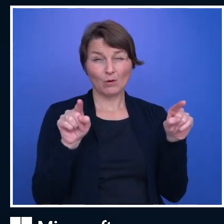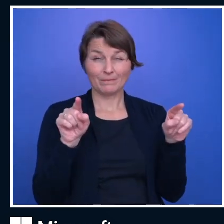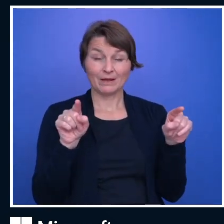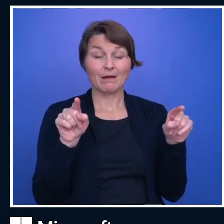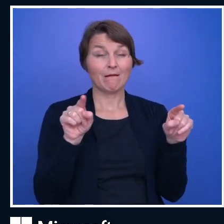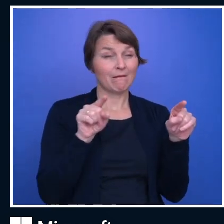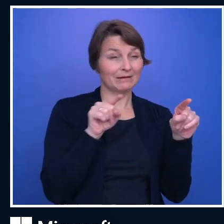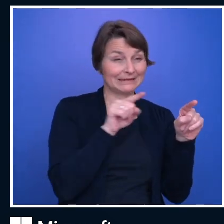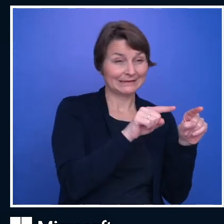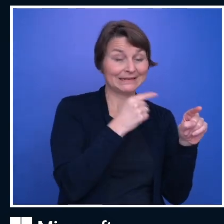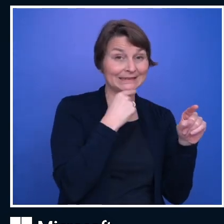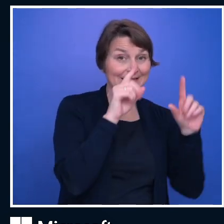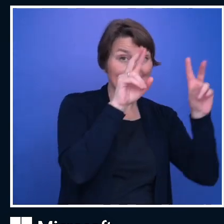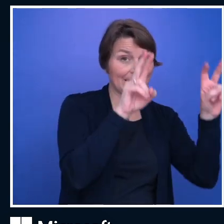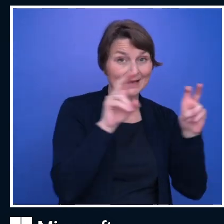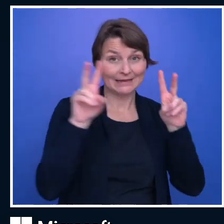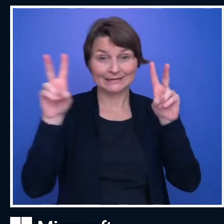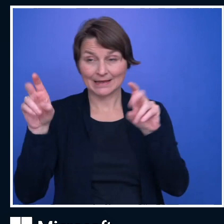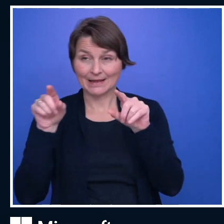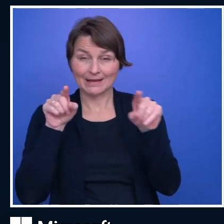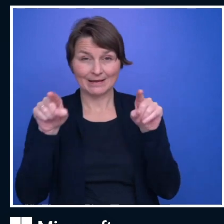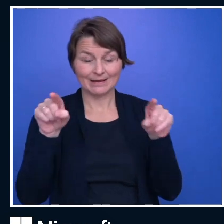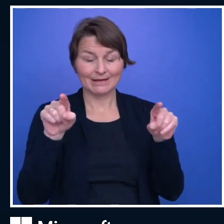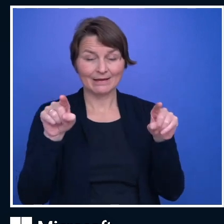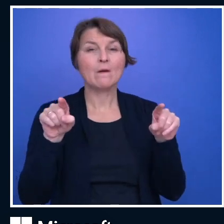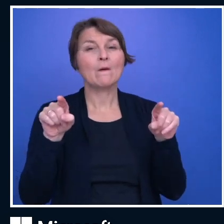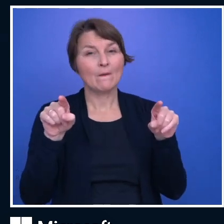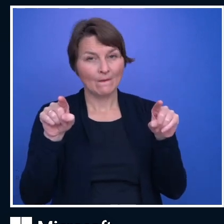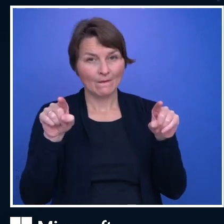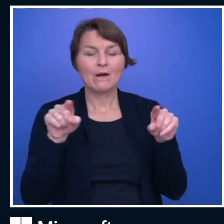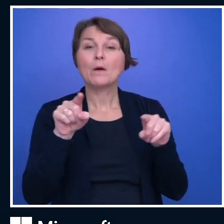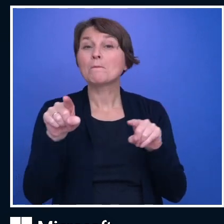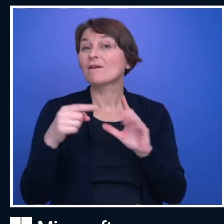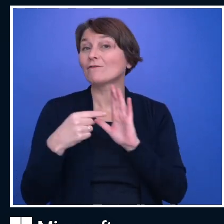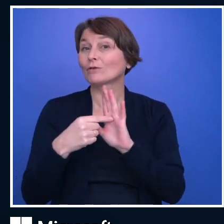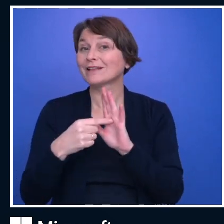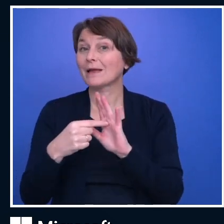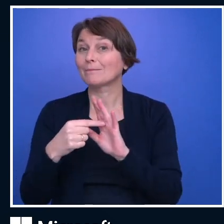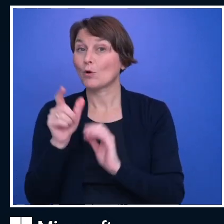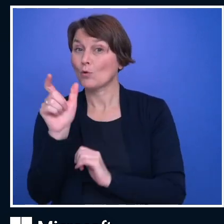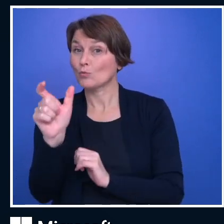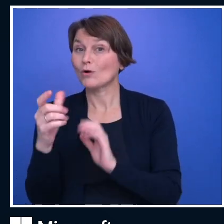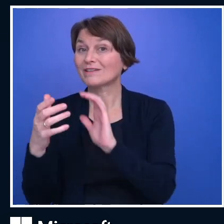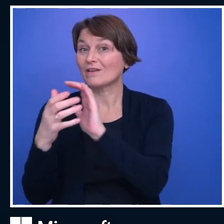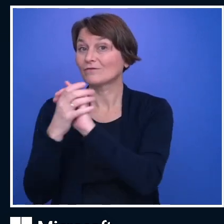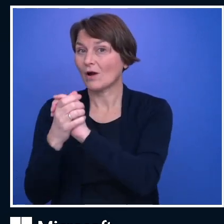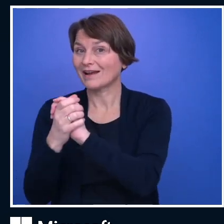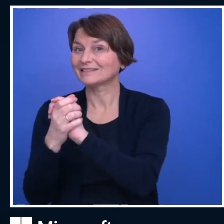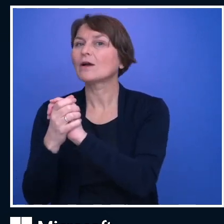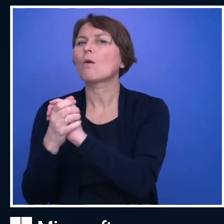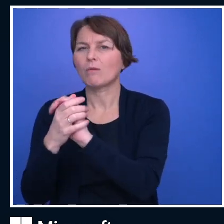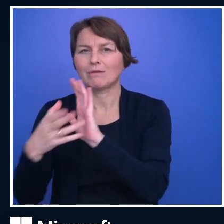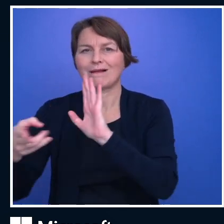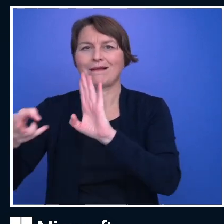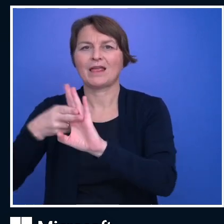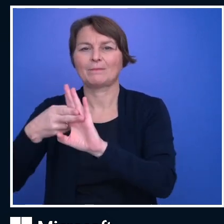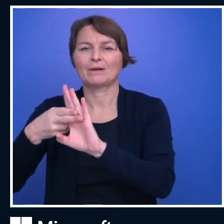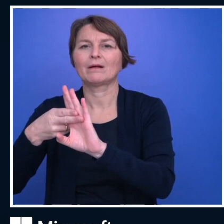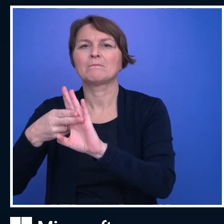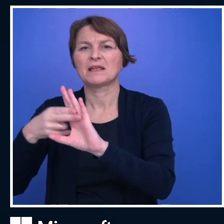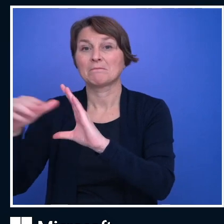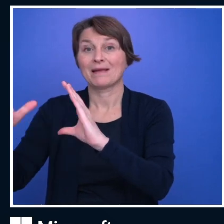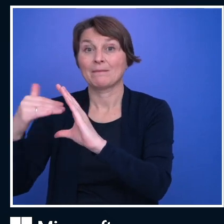mail, the word friend goes into that specific mail. So say your mail is in your inbox. What's